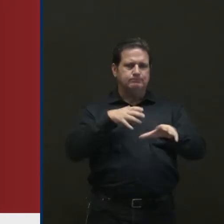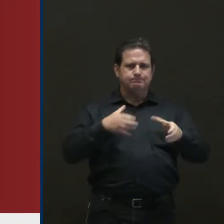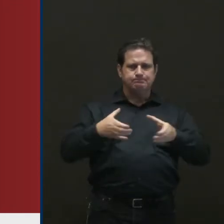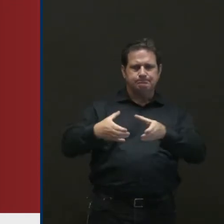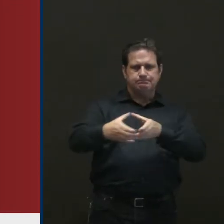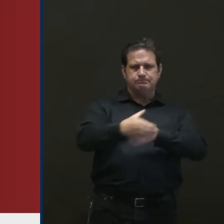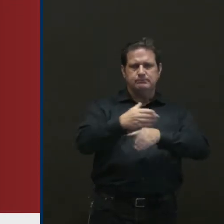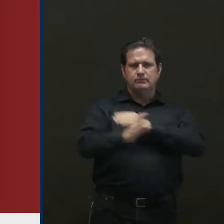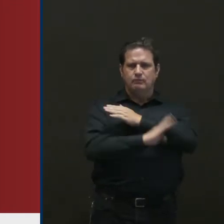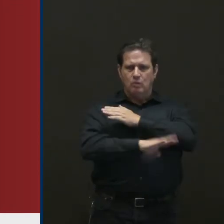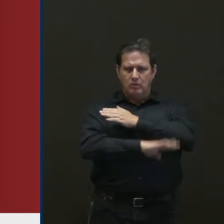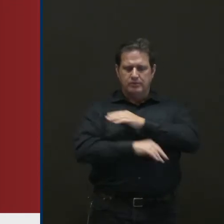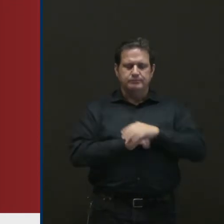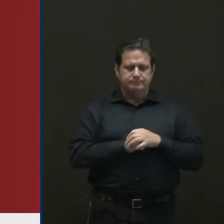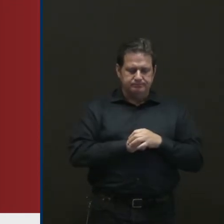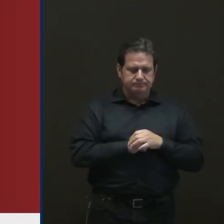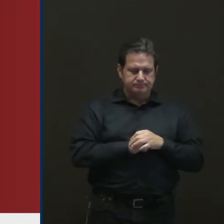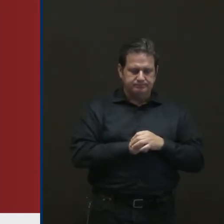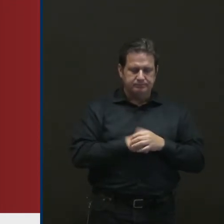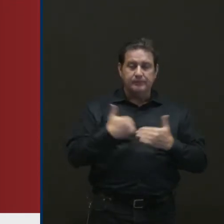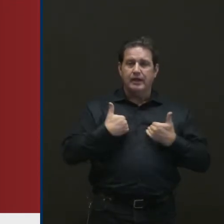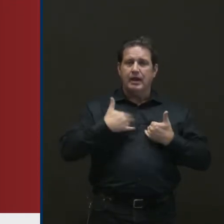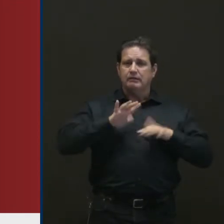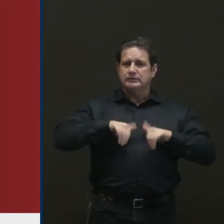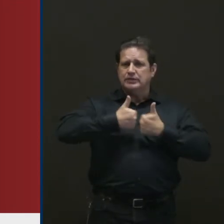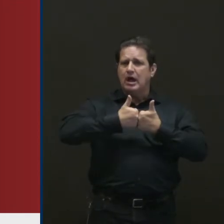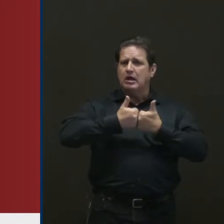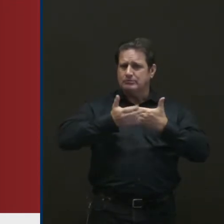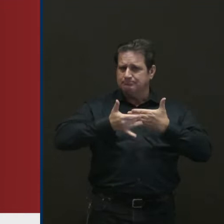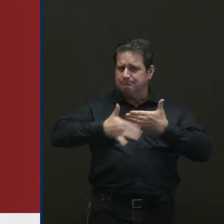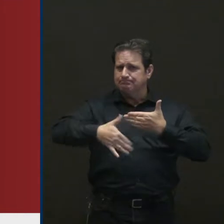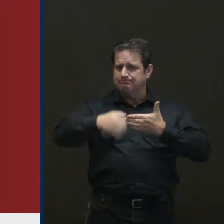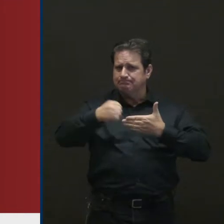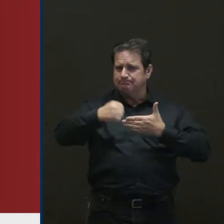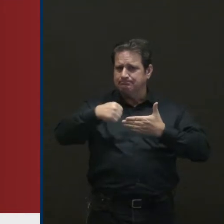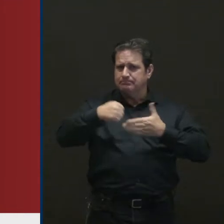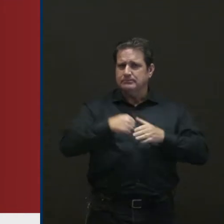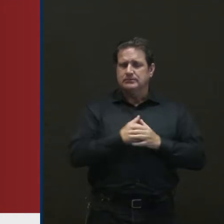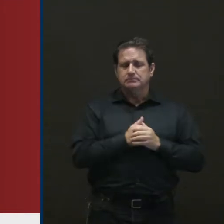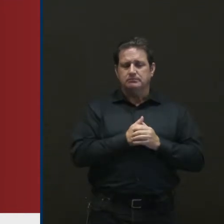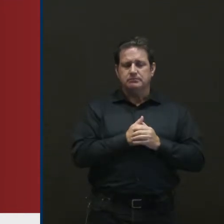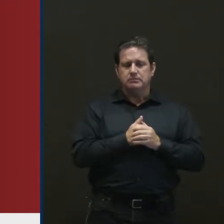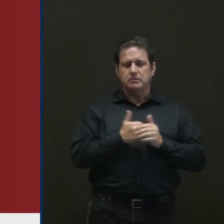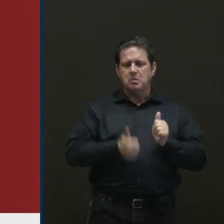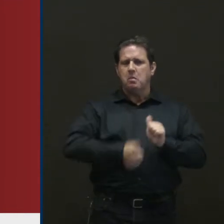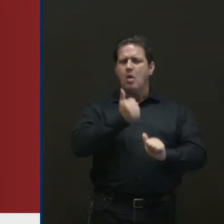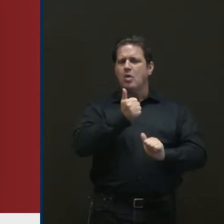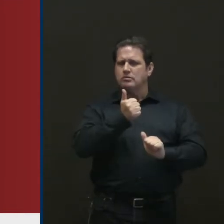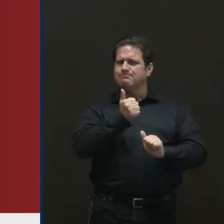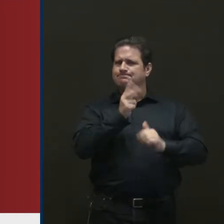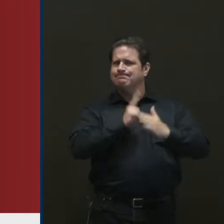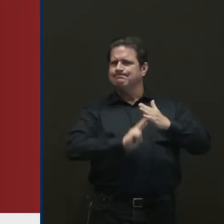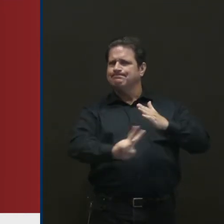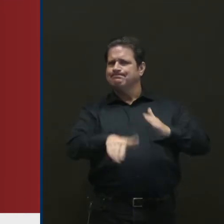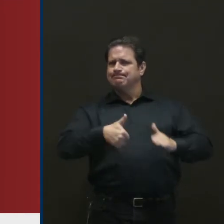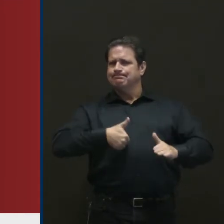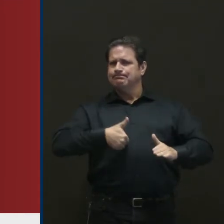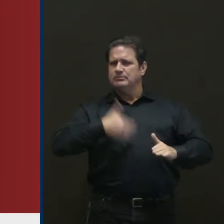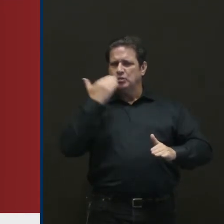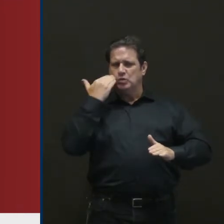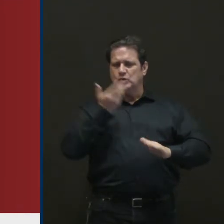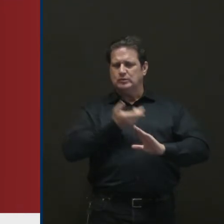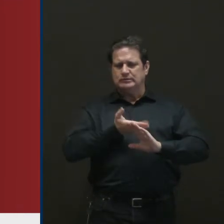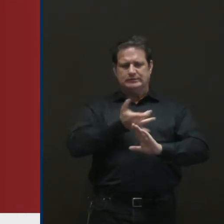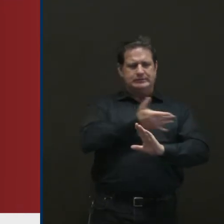for the fall. We do have a lot of challenges, most of which we've anticipated. You know, if I look back over the